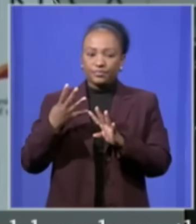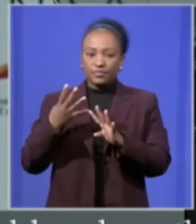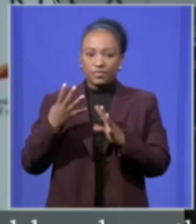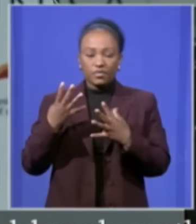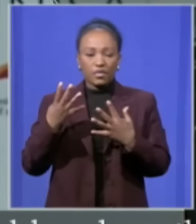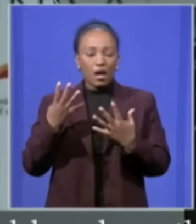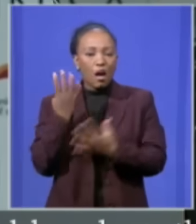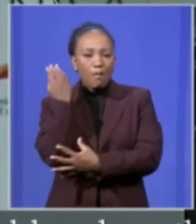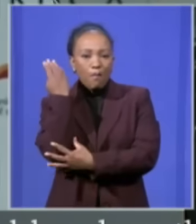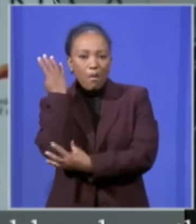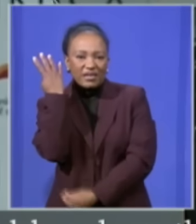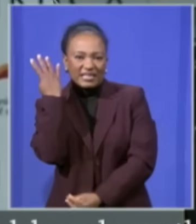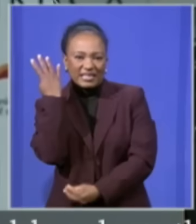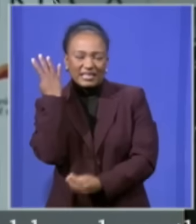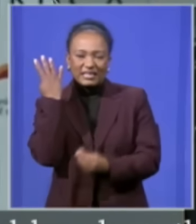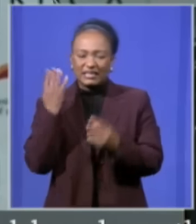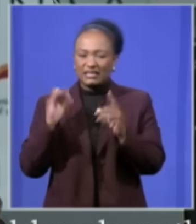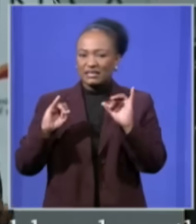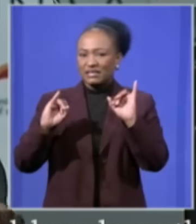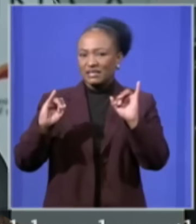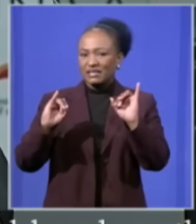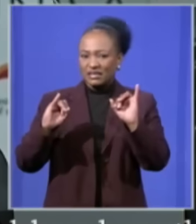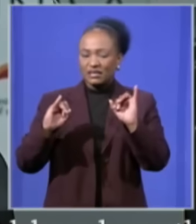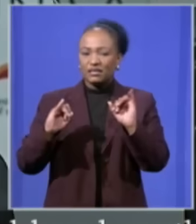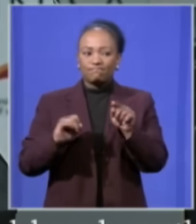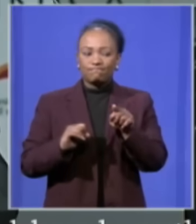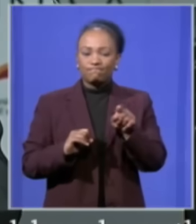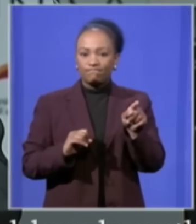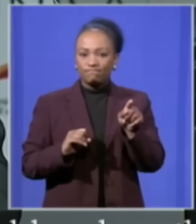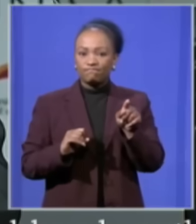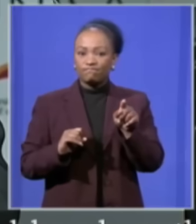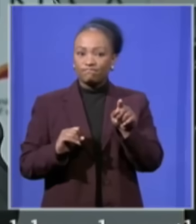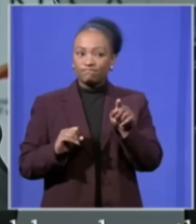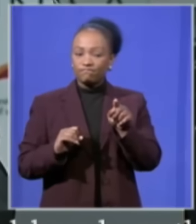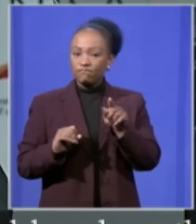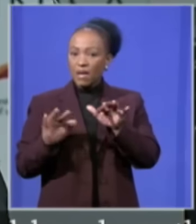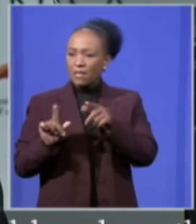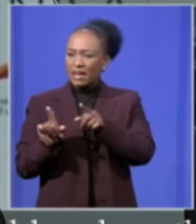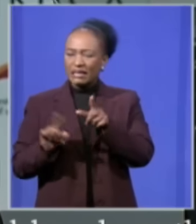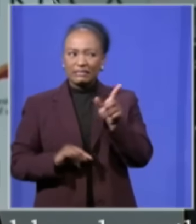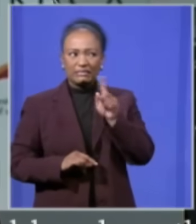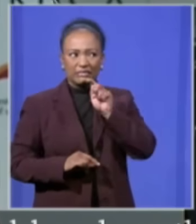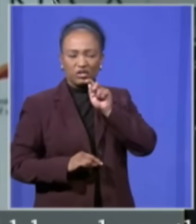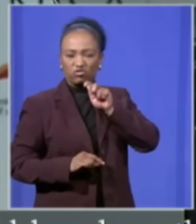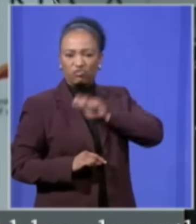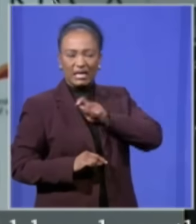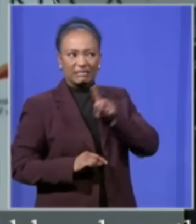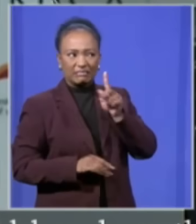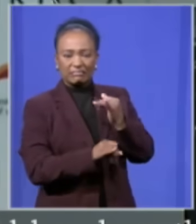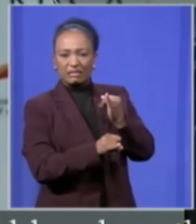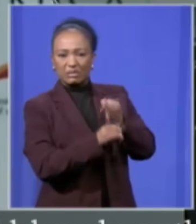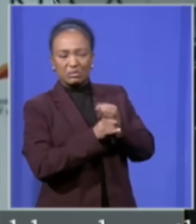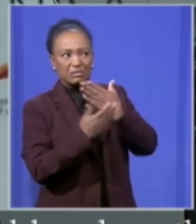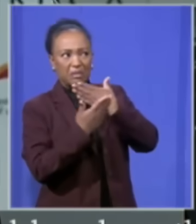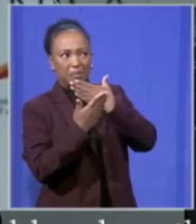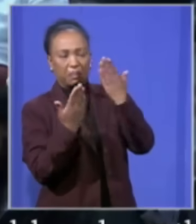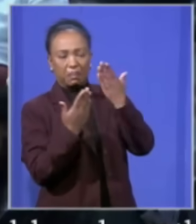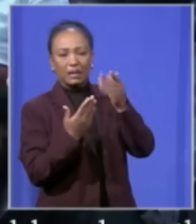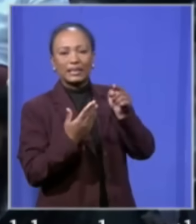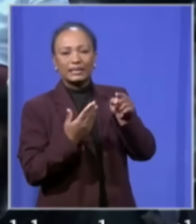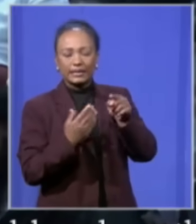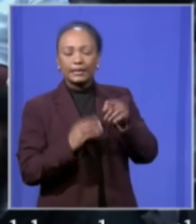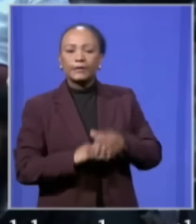a crisis of confidence in our institutions. Mopresidente o gateletše gape